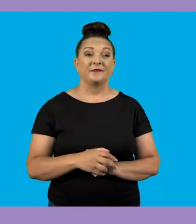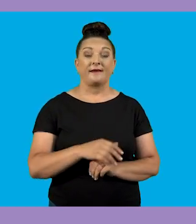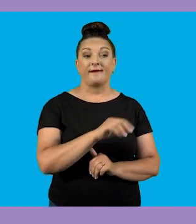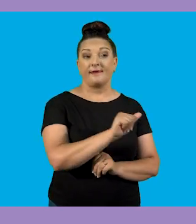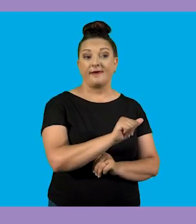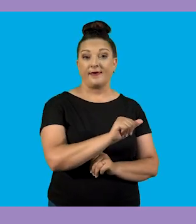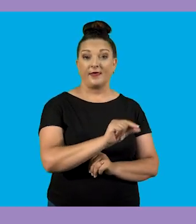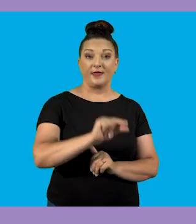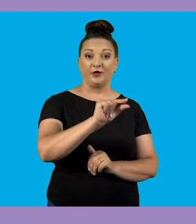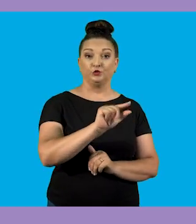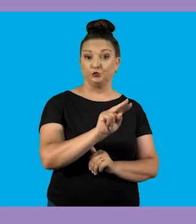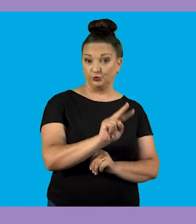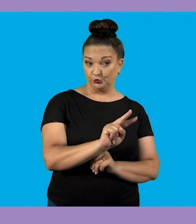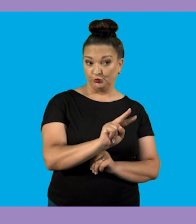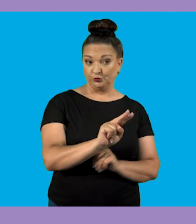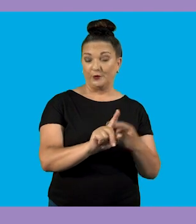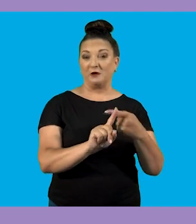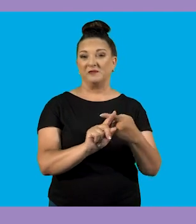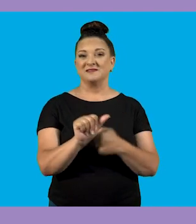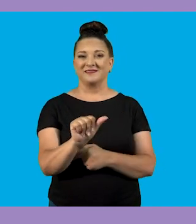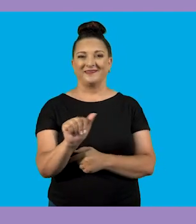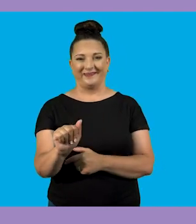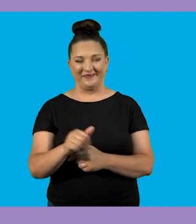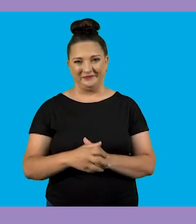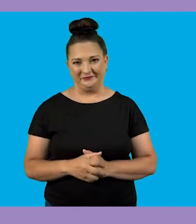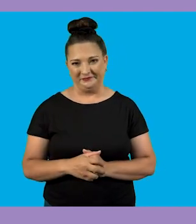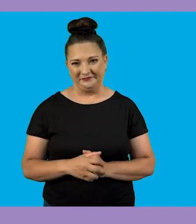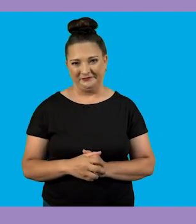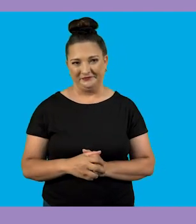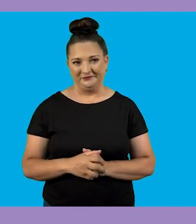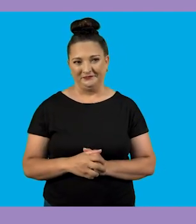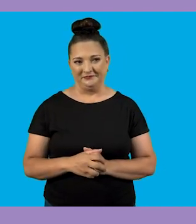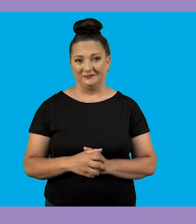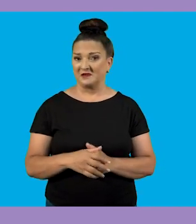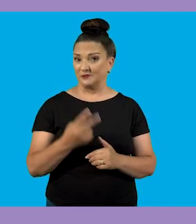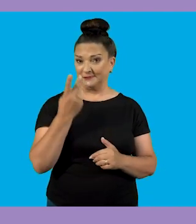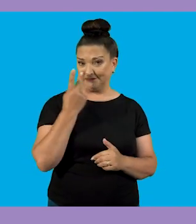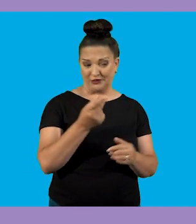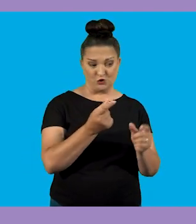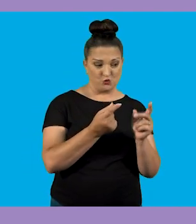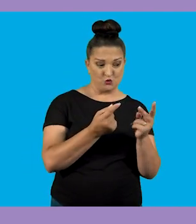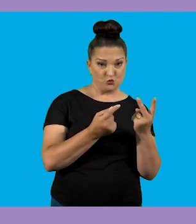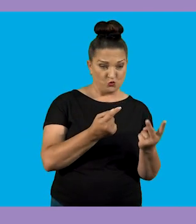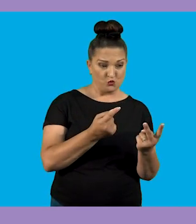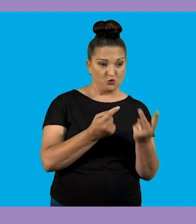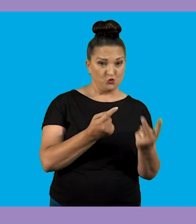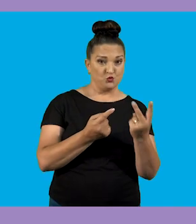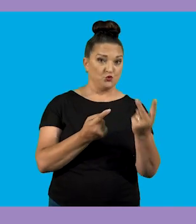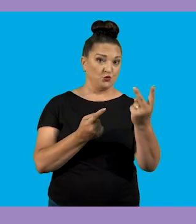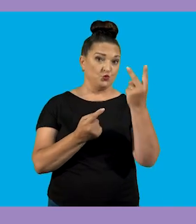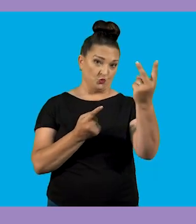cubed. And we have a squared plus 6a, only two